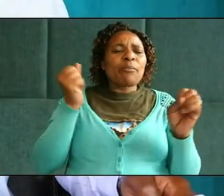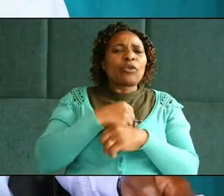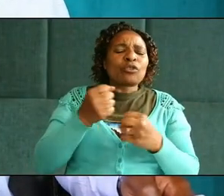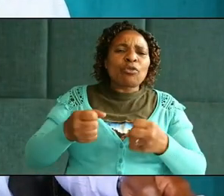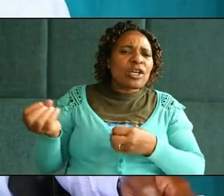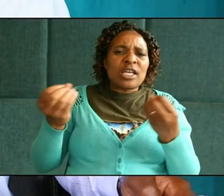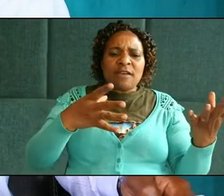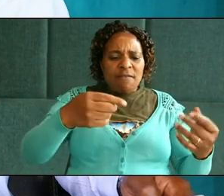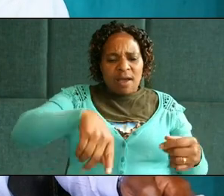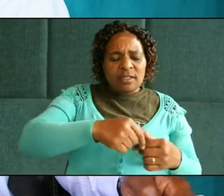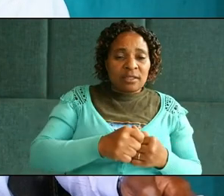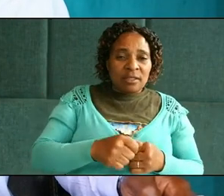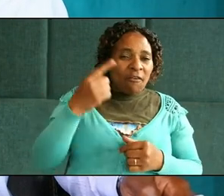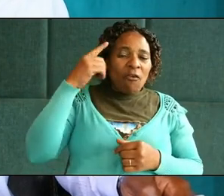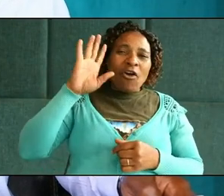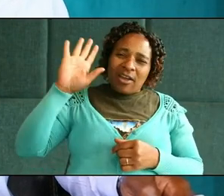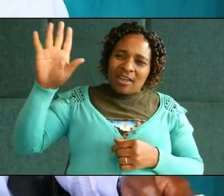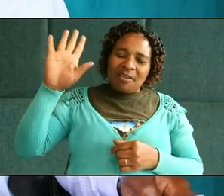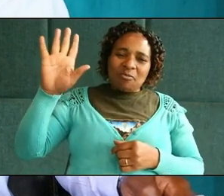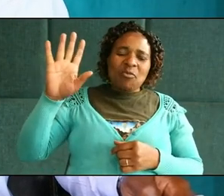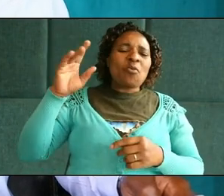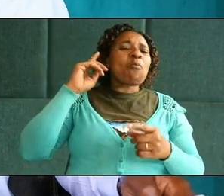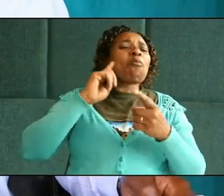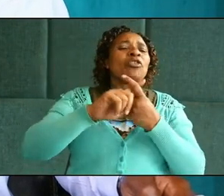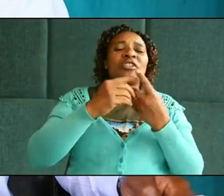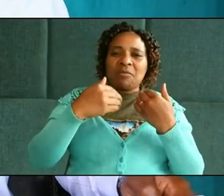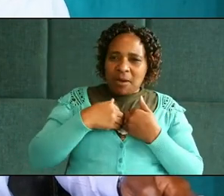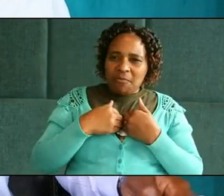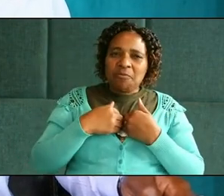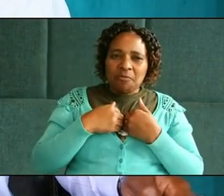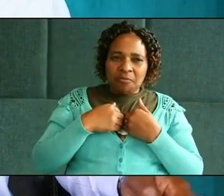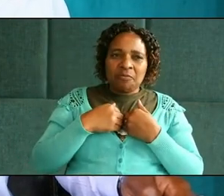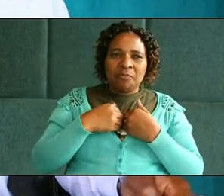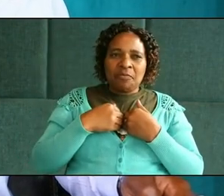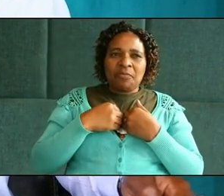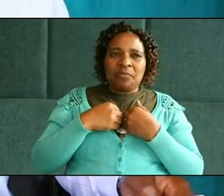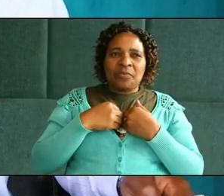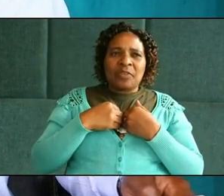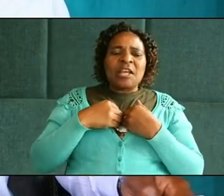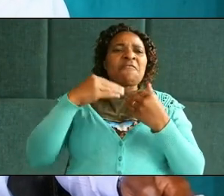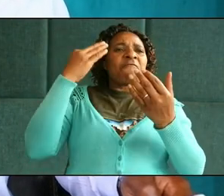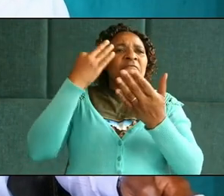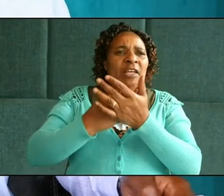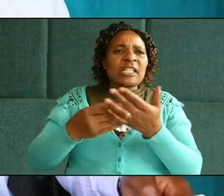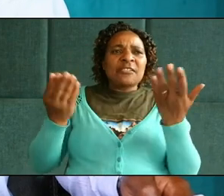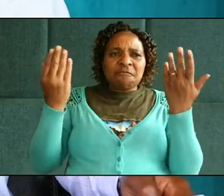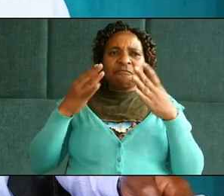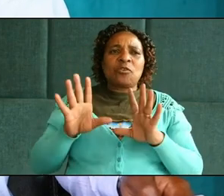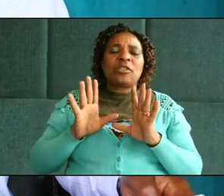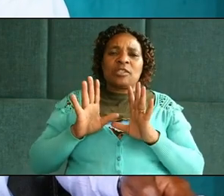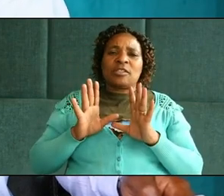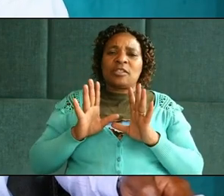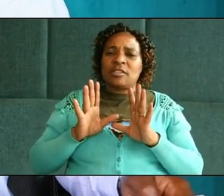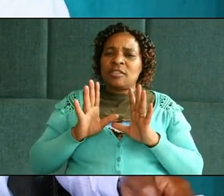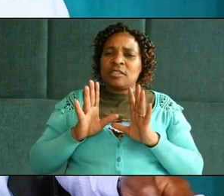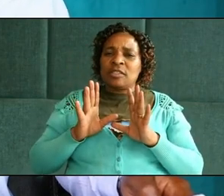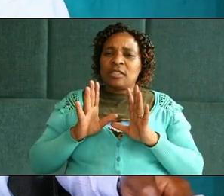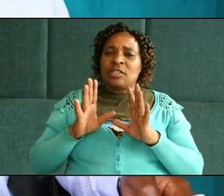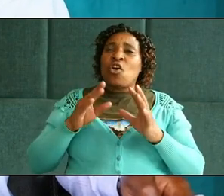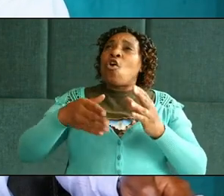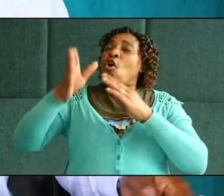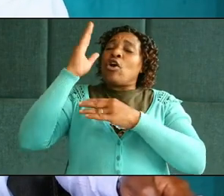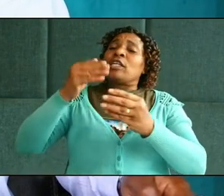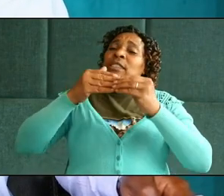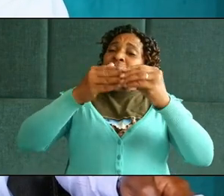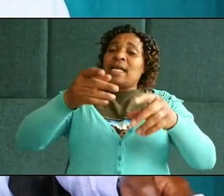like give us? So for him, it was positive because he had faith in him, like God is going to guide us and